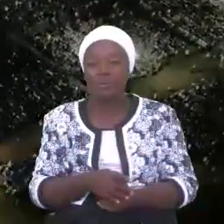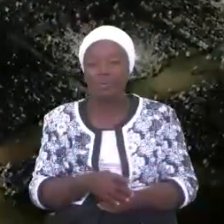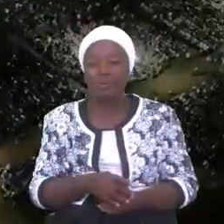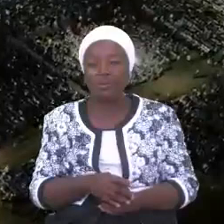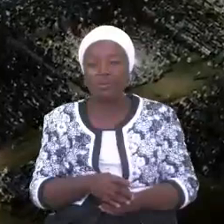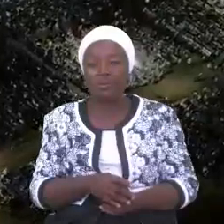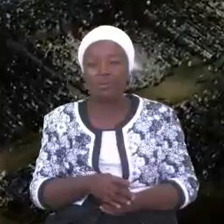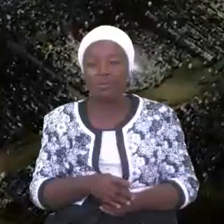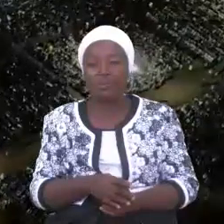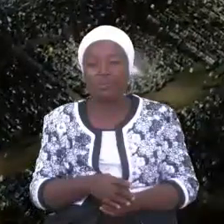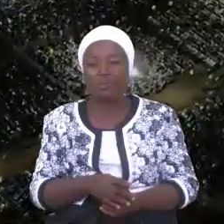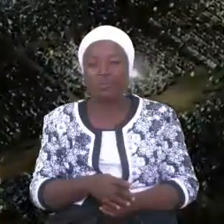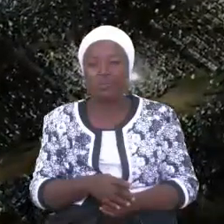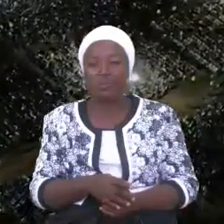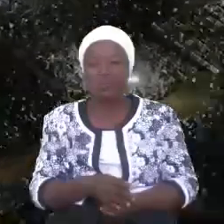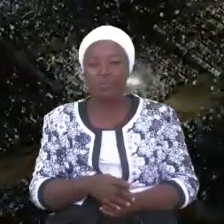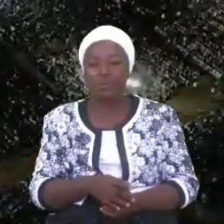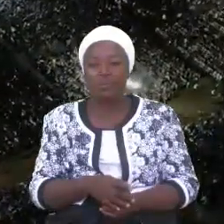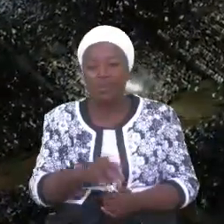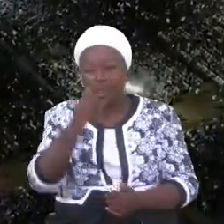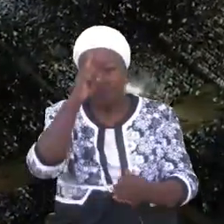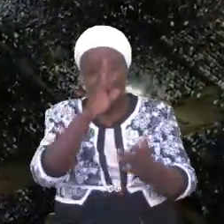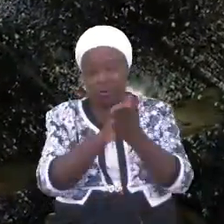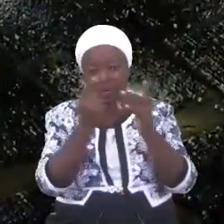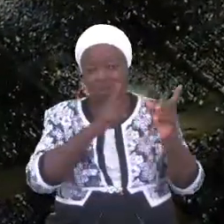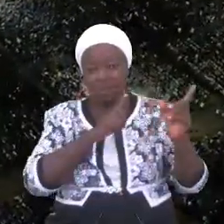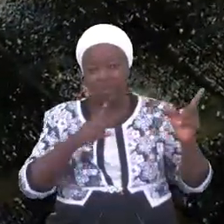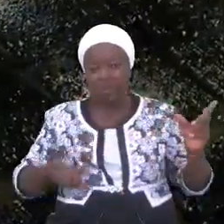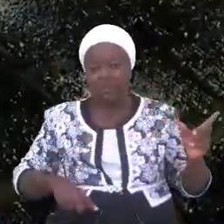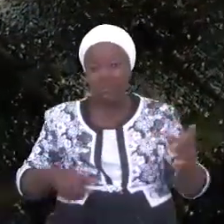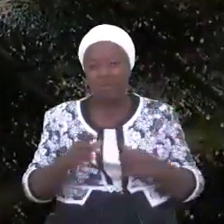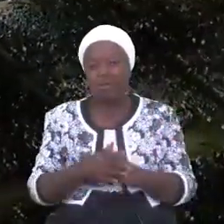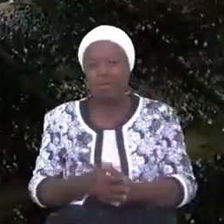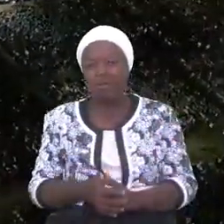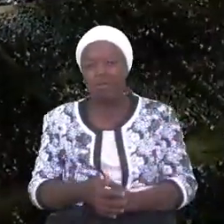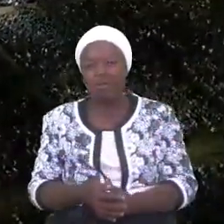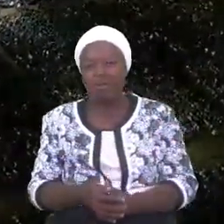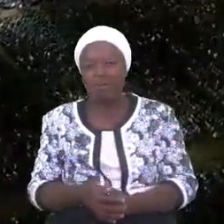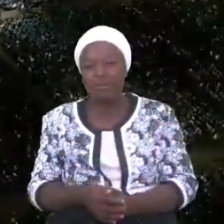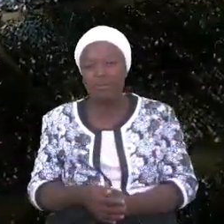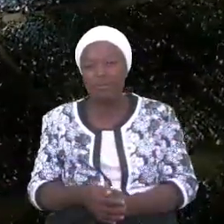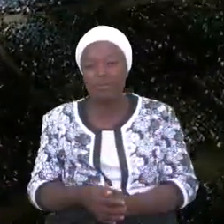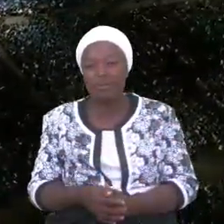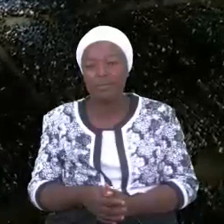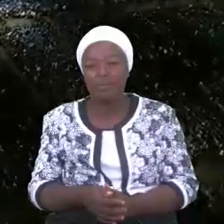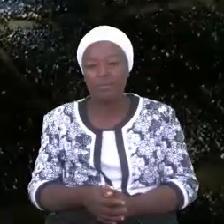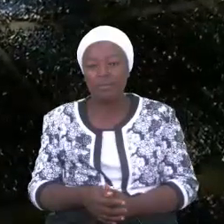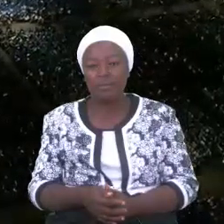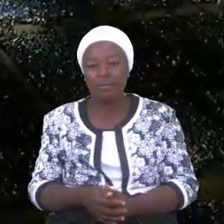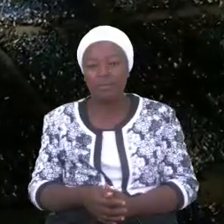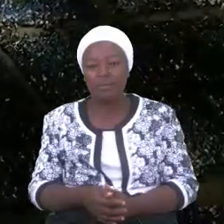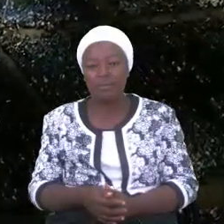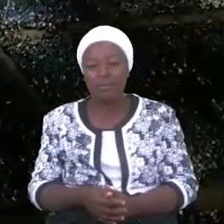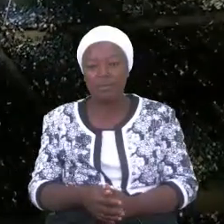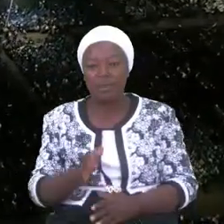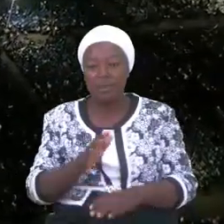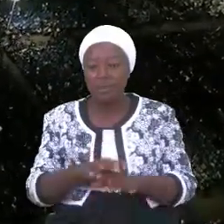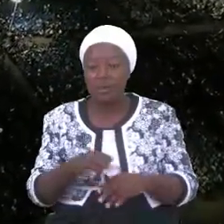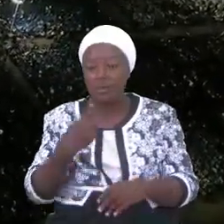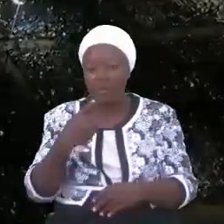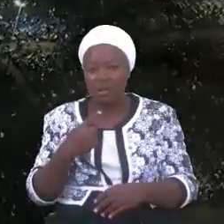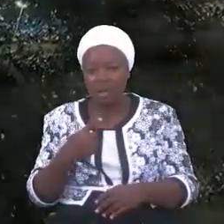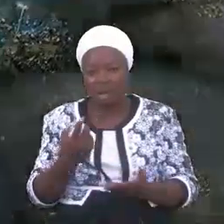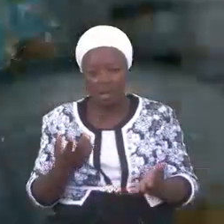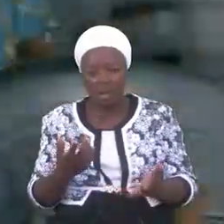Trust the Lord. Don't say, I've been coming for